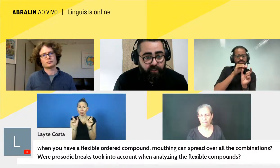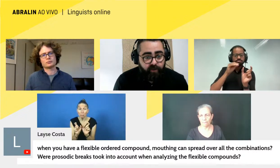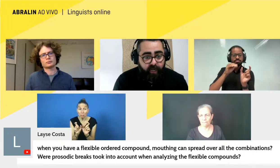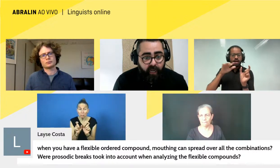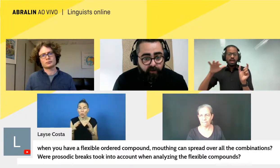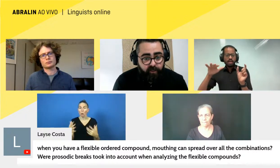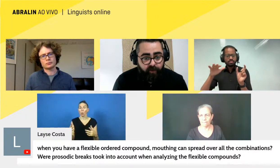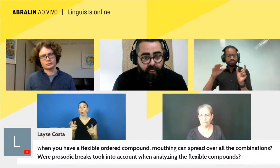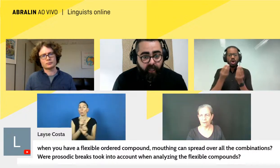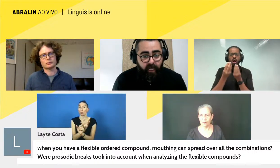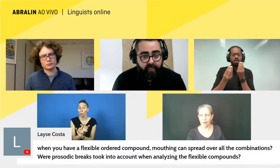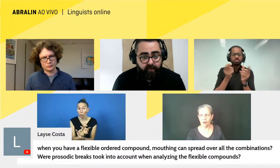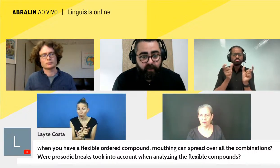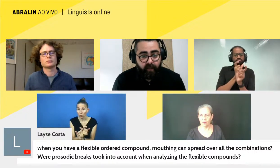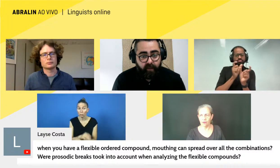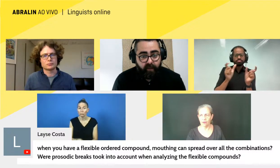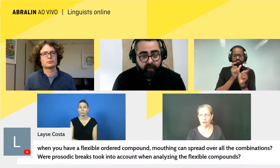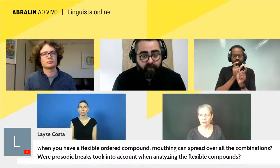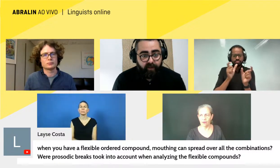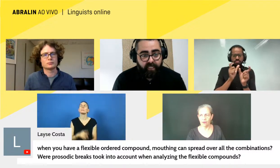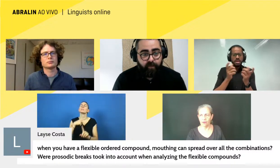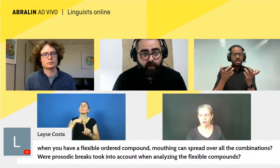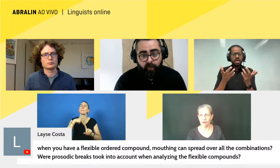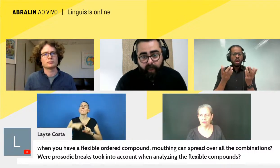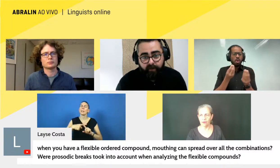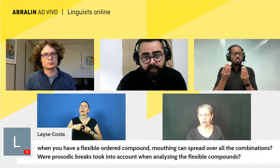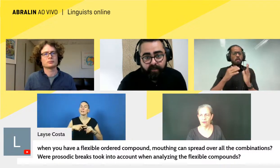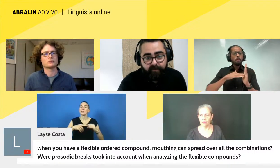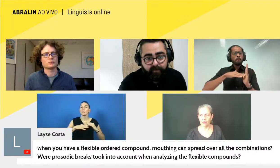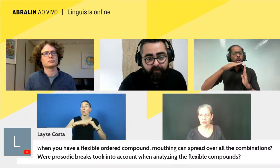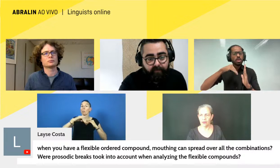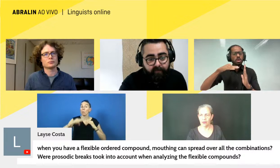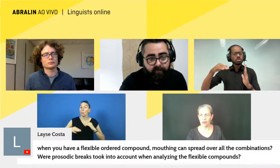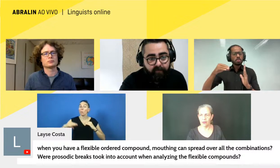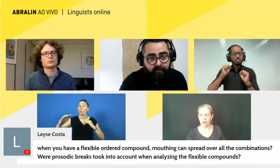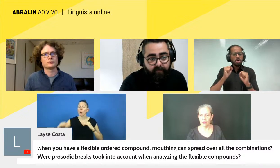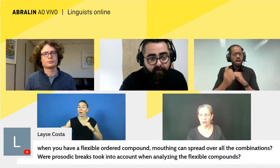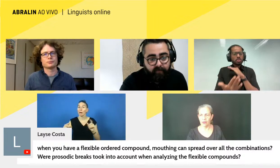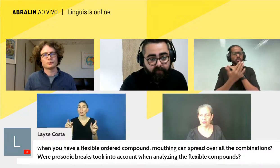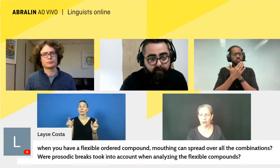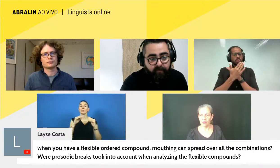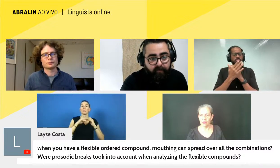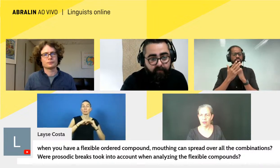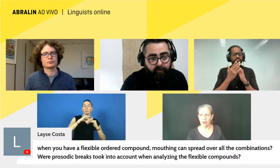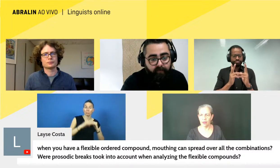taken into account when analyzing the flexible compounds?